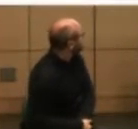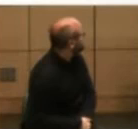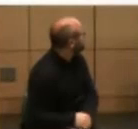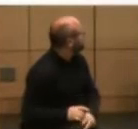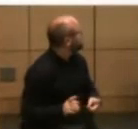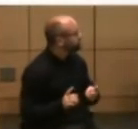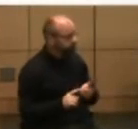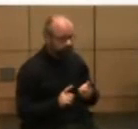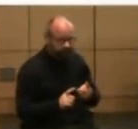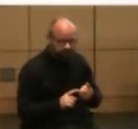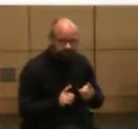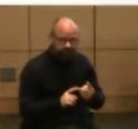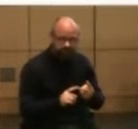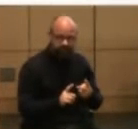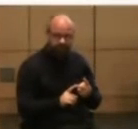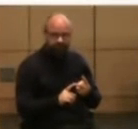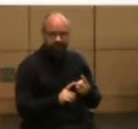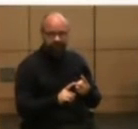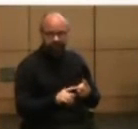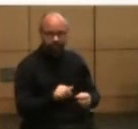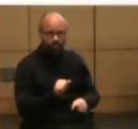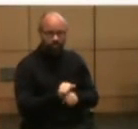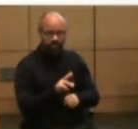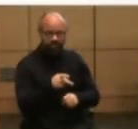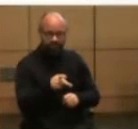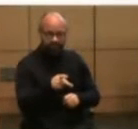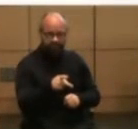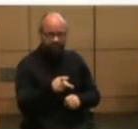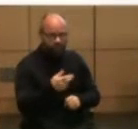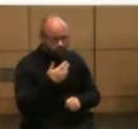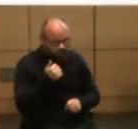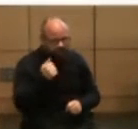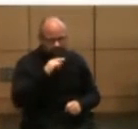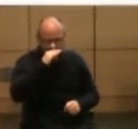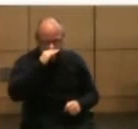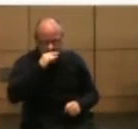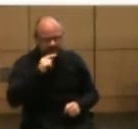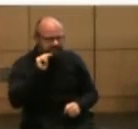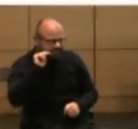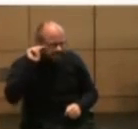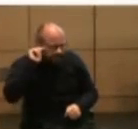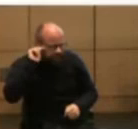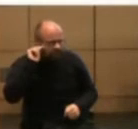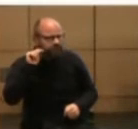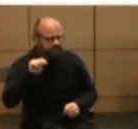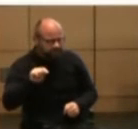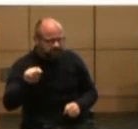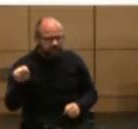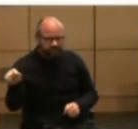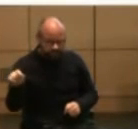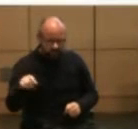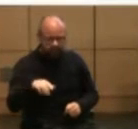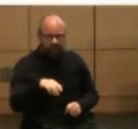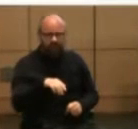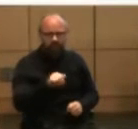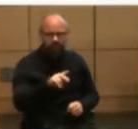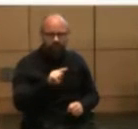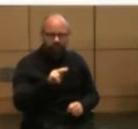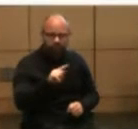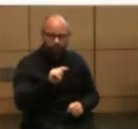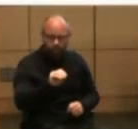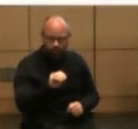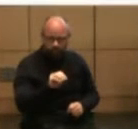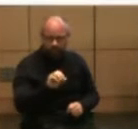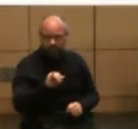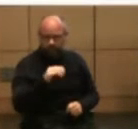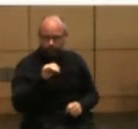think, in older kids. I've picked up several kids, older kids, teenagers, who've had autoimmune problems